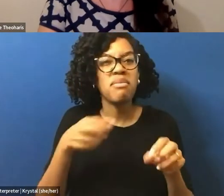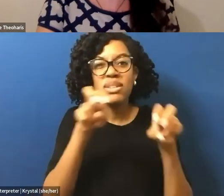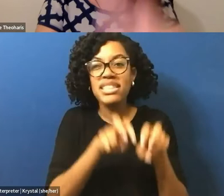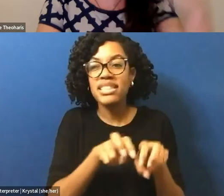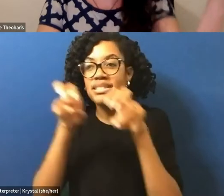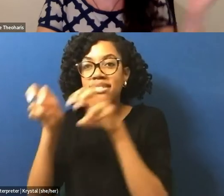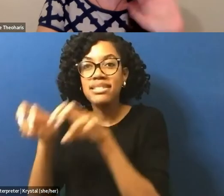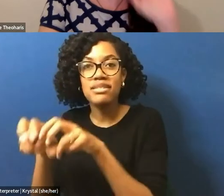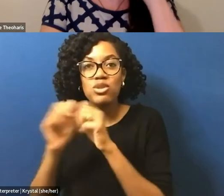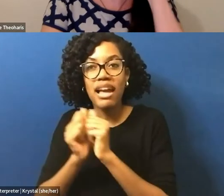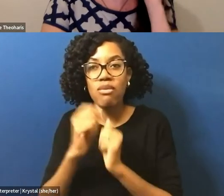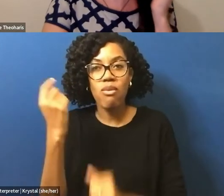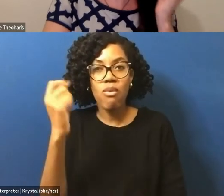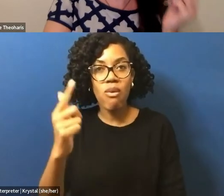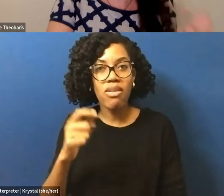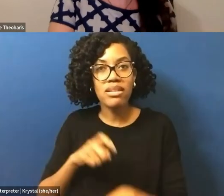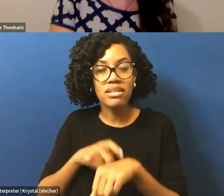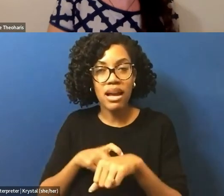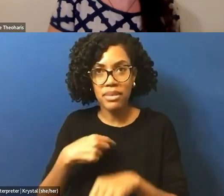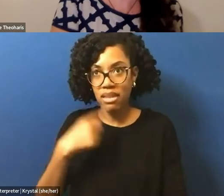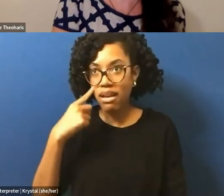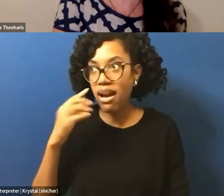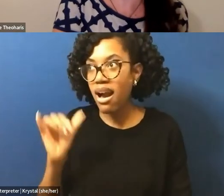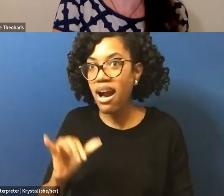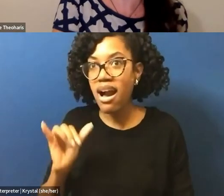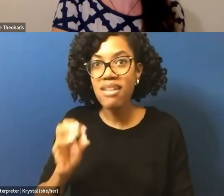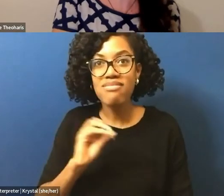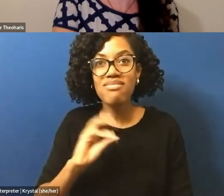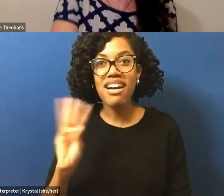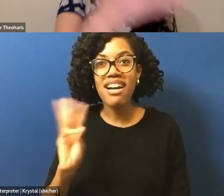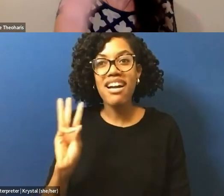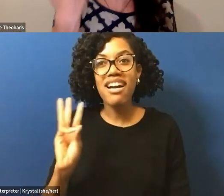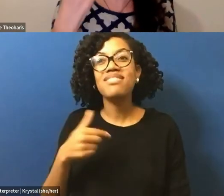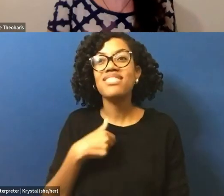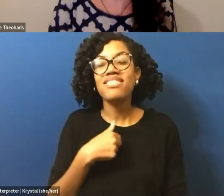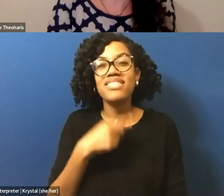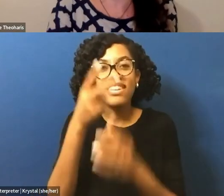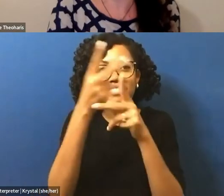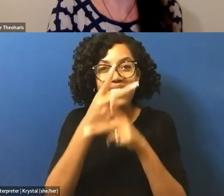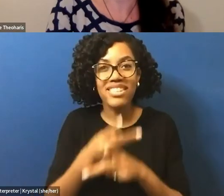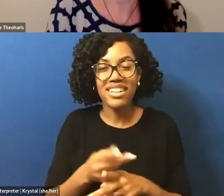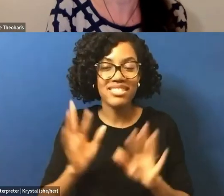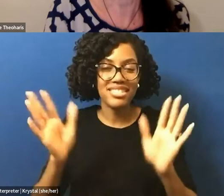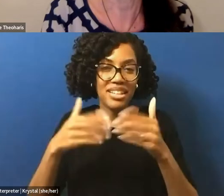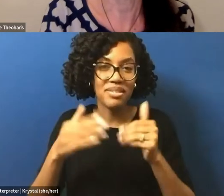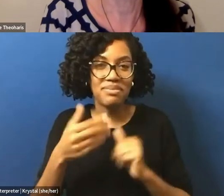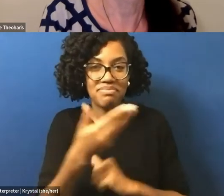whoa. And then I think Ashley knows a lot more even than I was able to figure out. So back to you, Ashley.